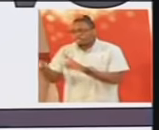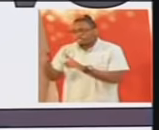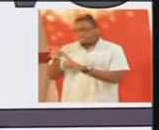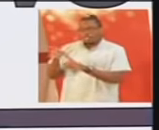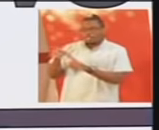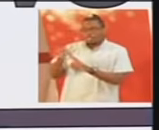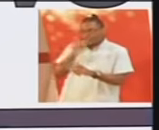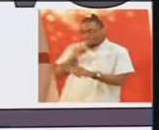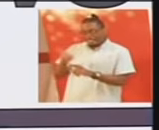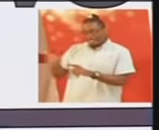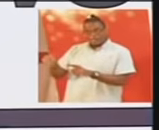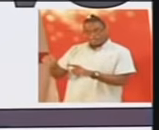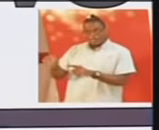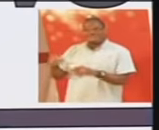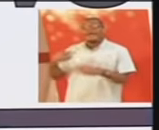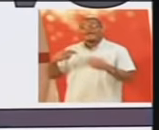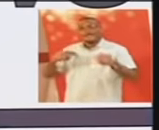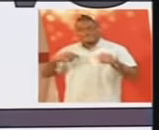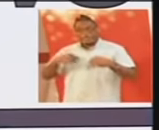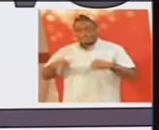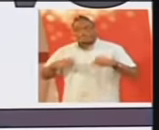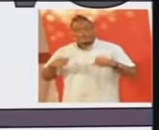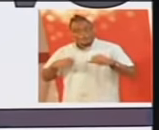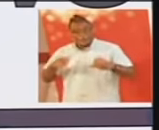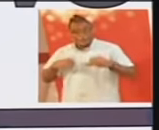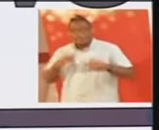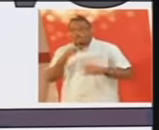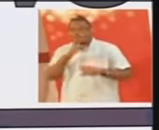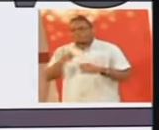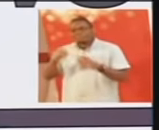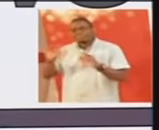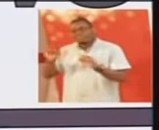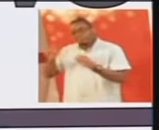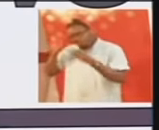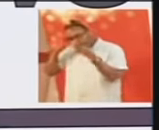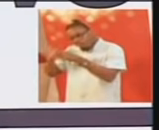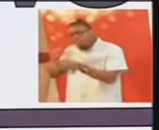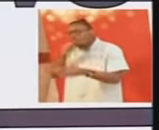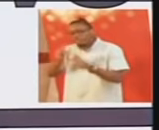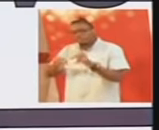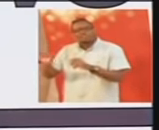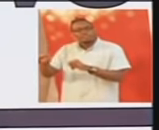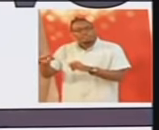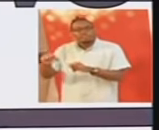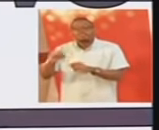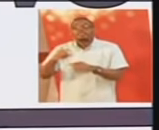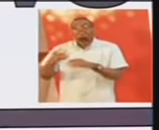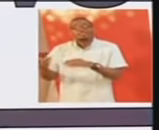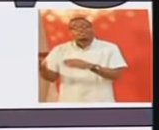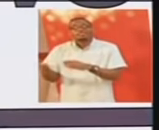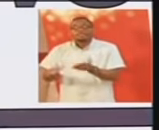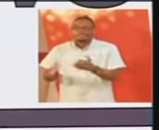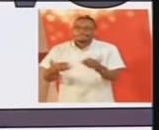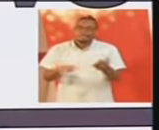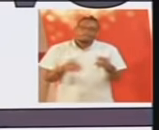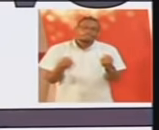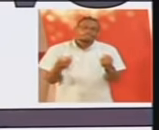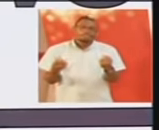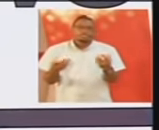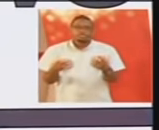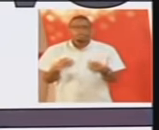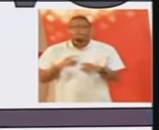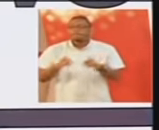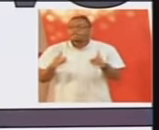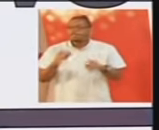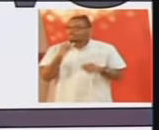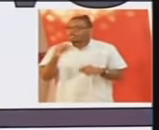on elderly persons as one most susceptible to passing away from this pandemic, this is not just your auntie's virus